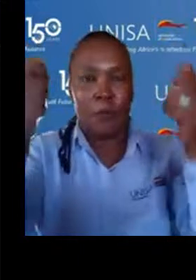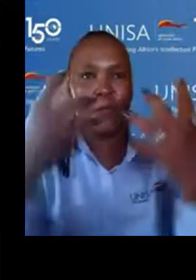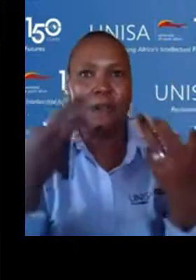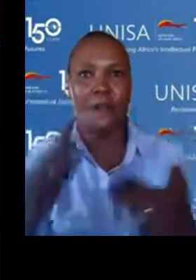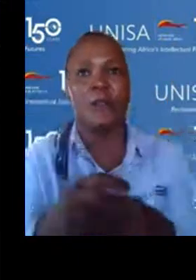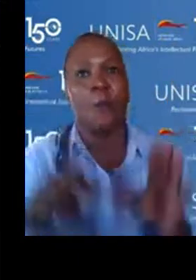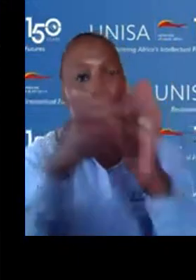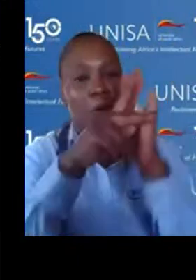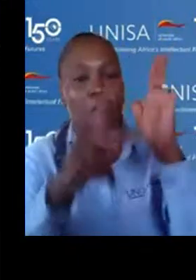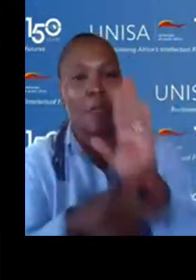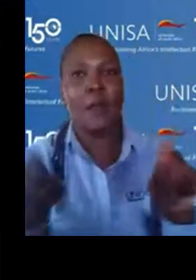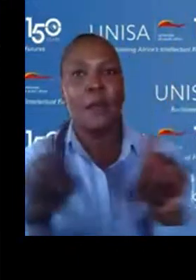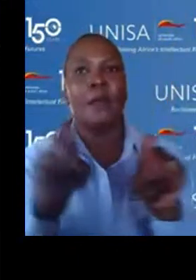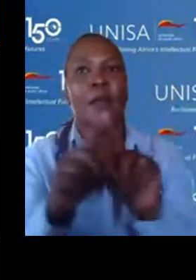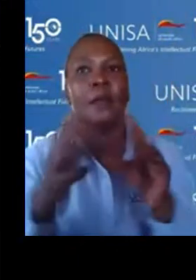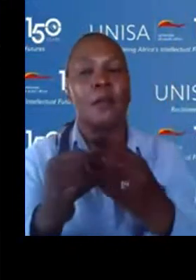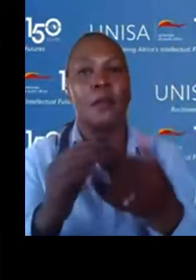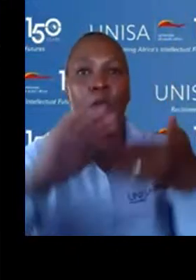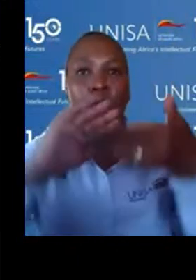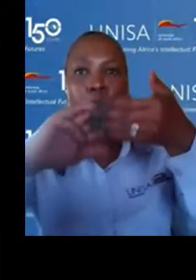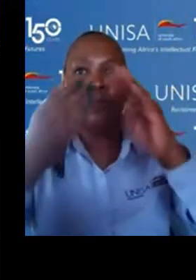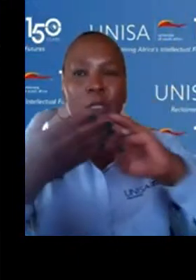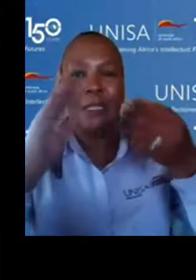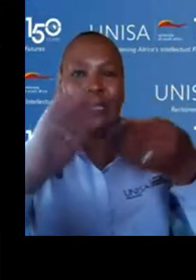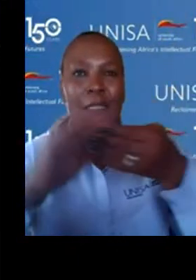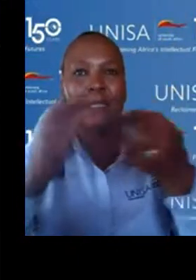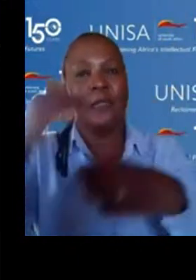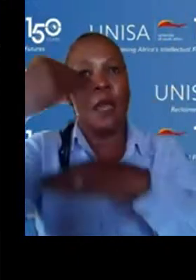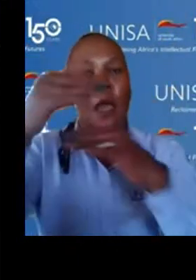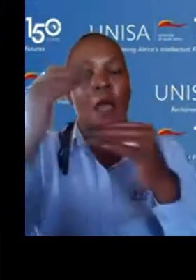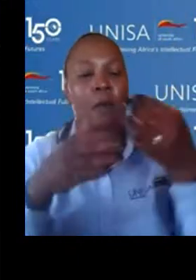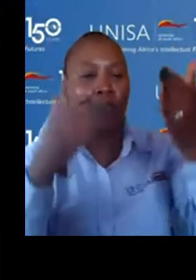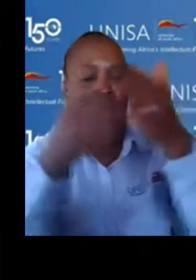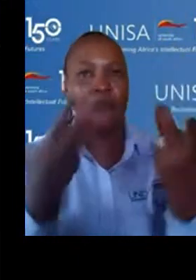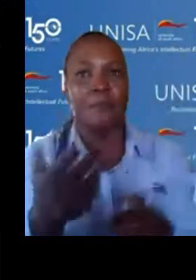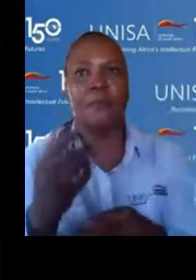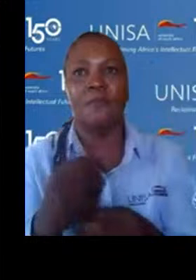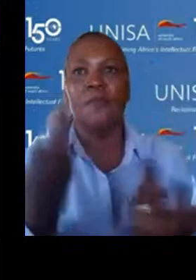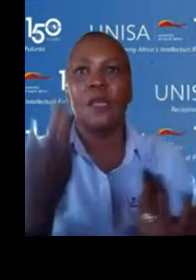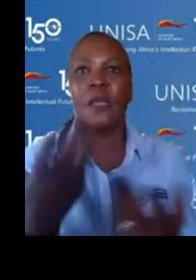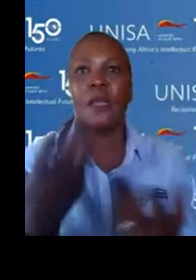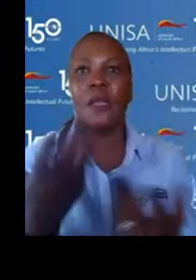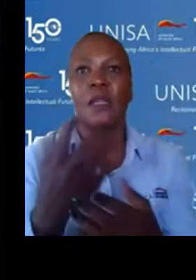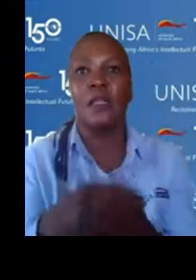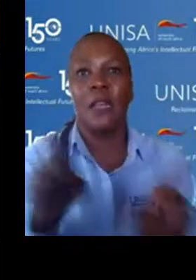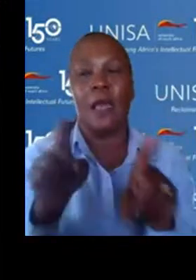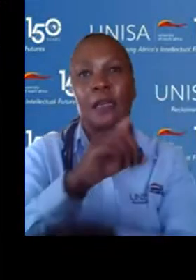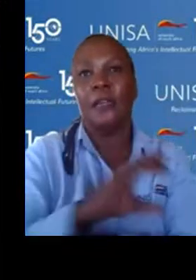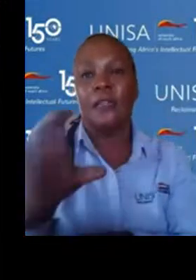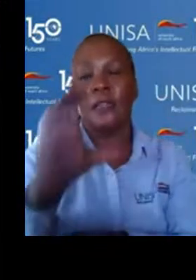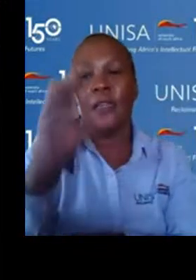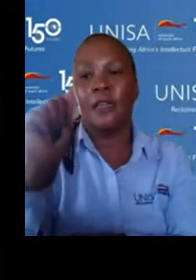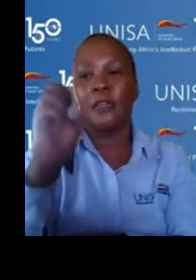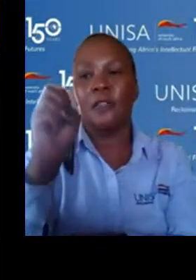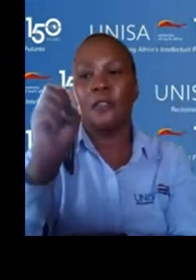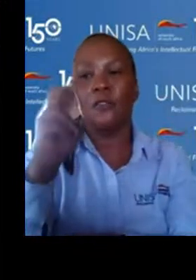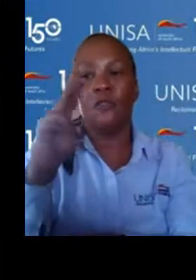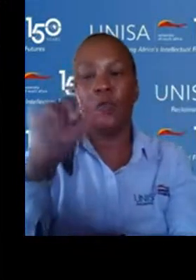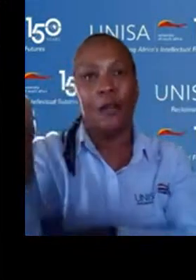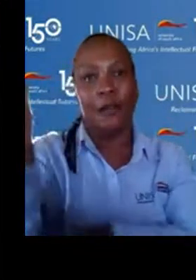talking about community outreach, e.g., Casual Day. And